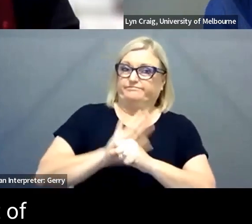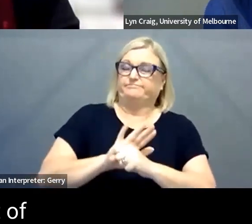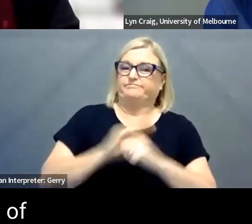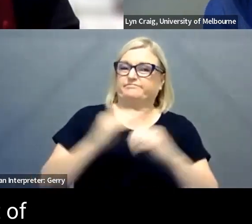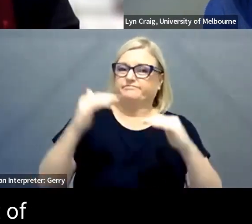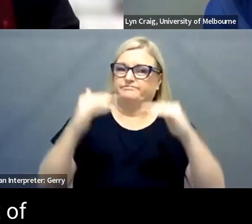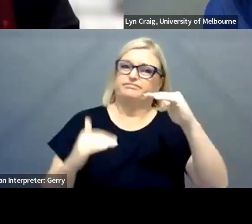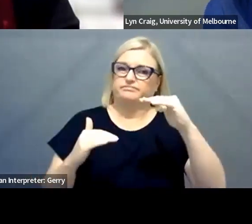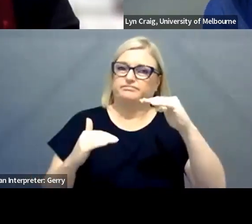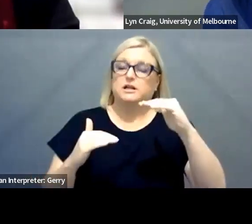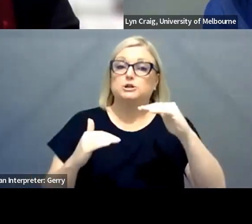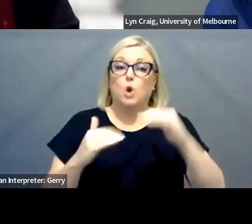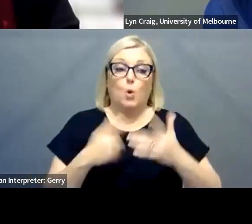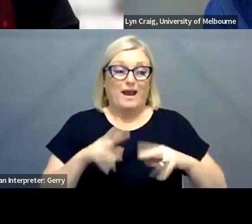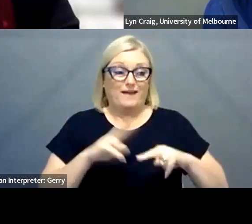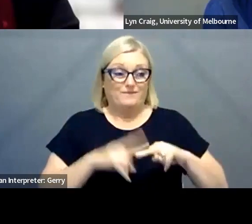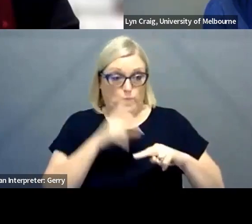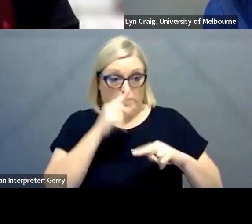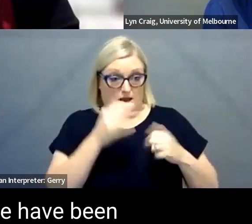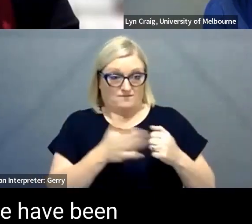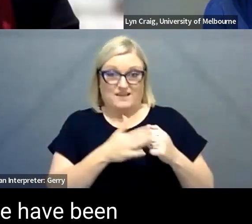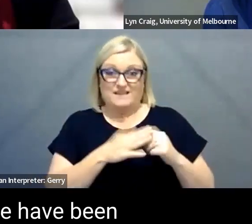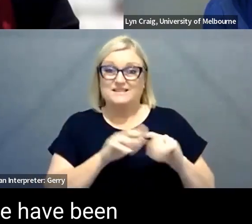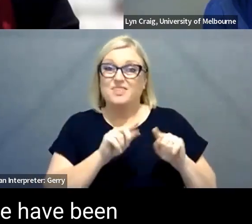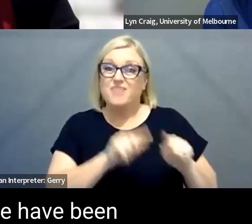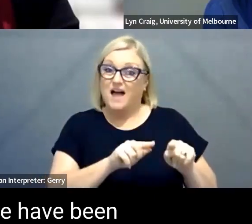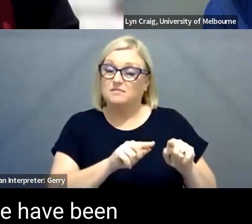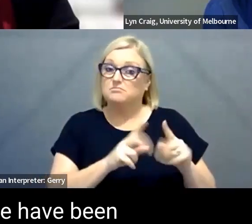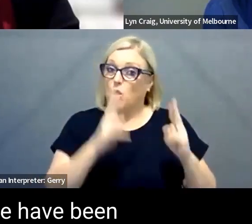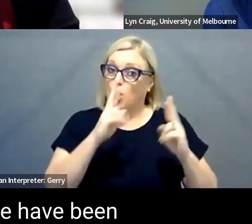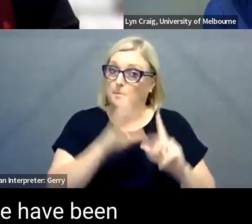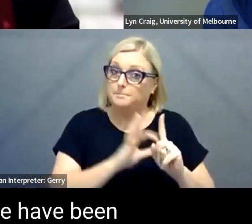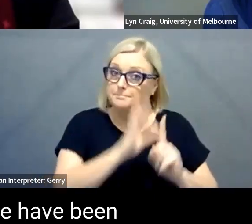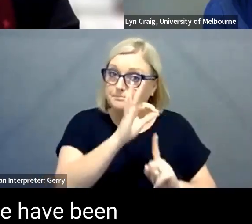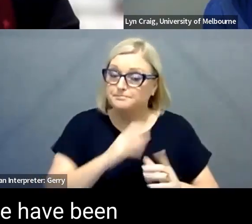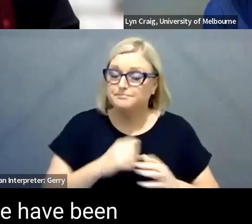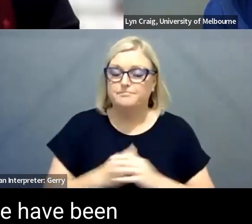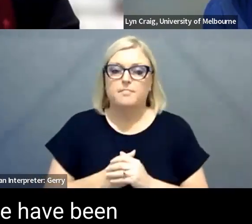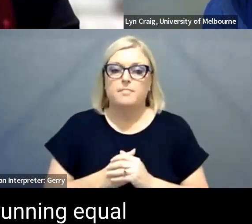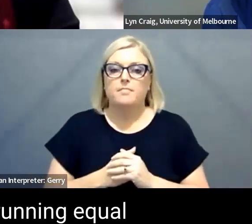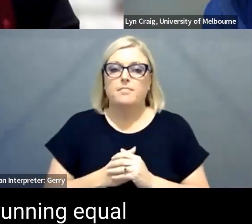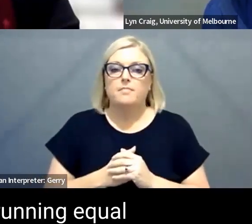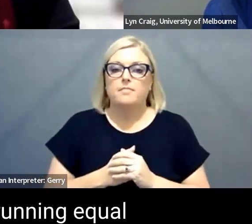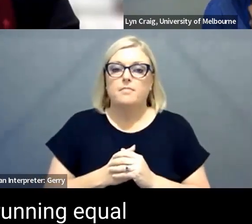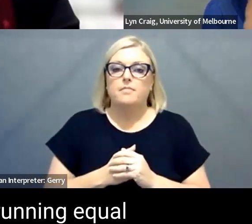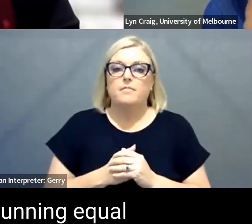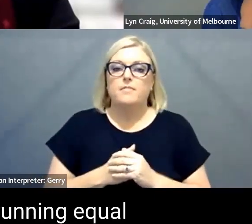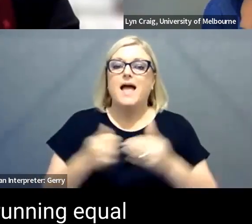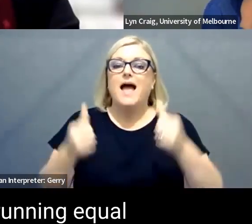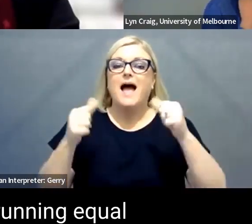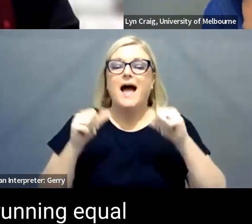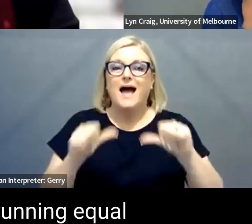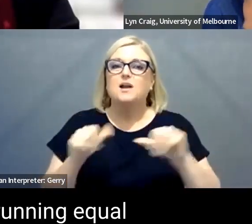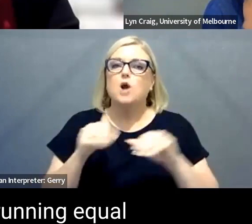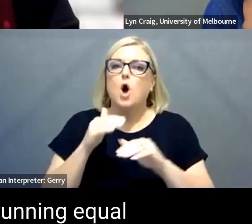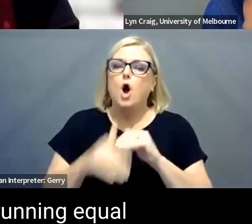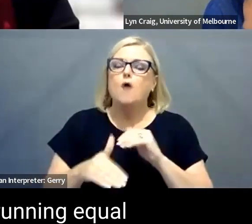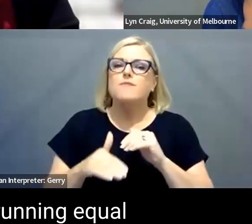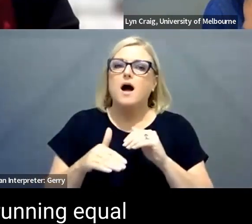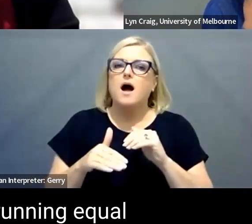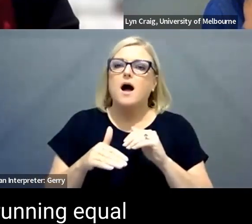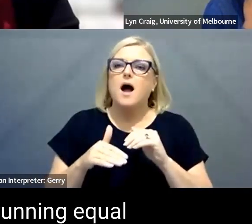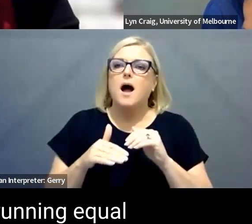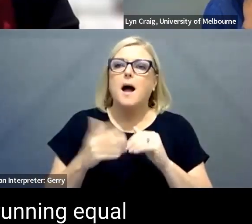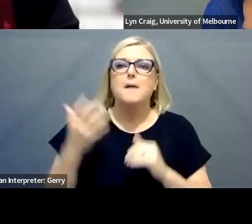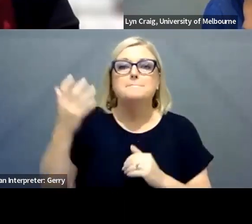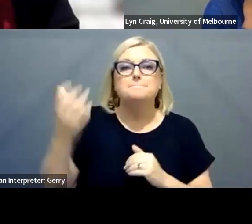the puzzle to fix. And finally, there's been some barriers removed about running equal remuneration or equal